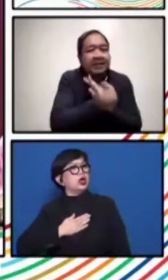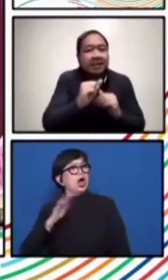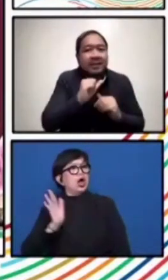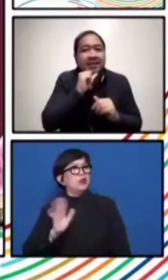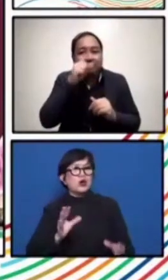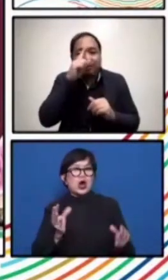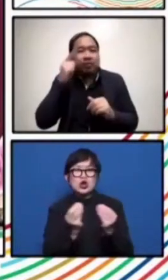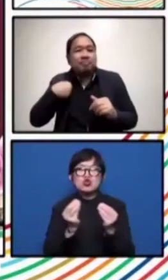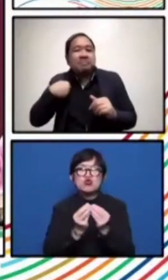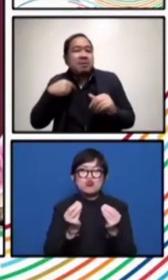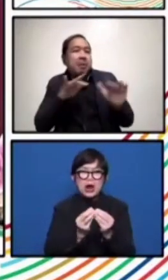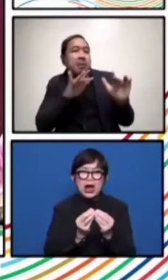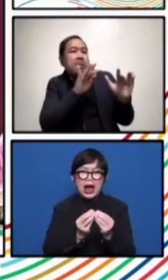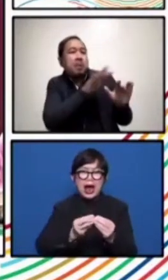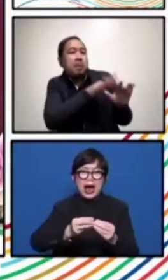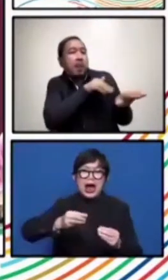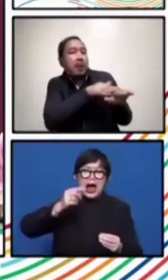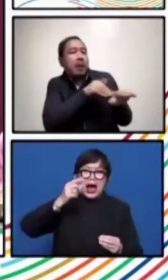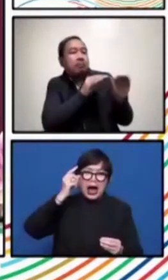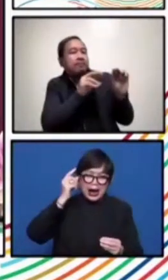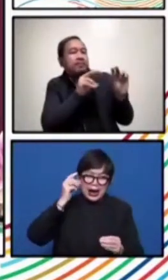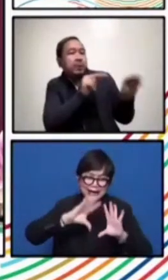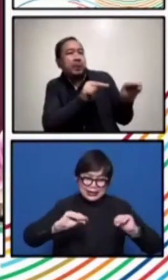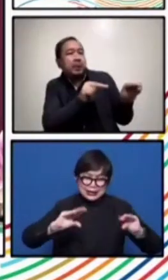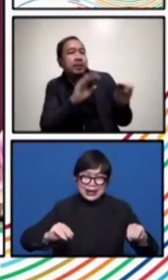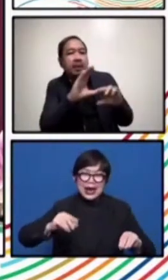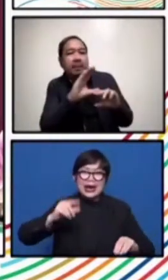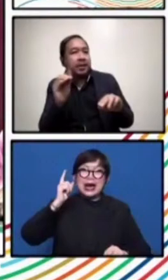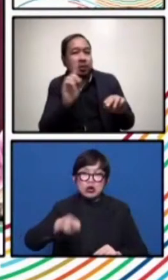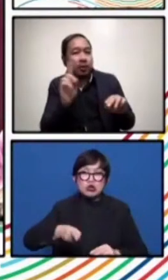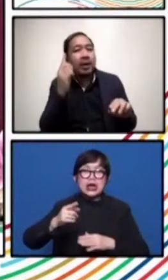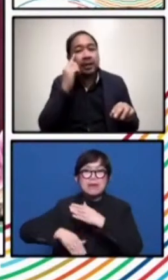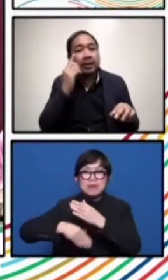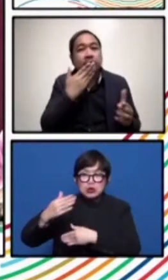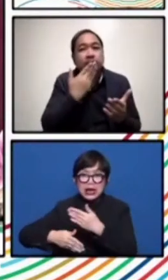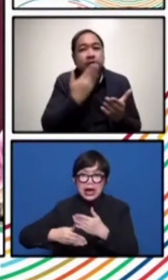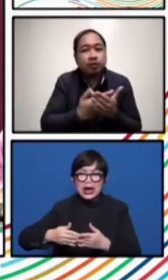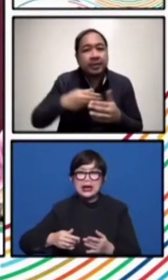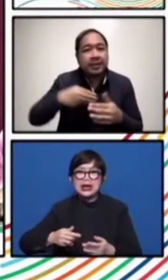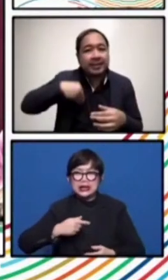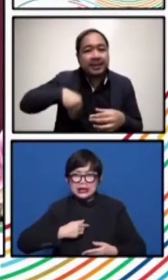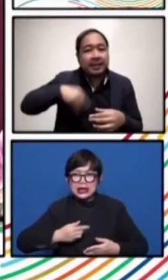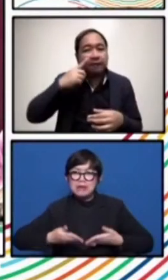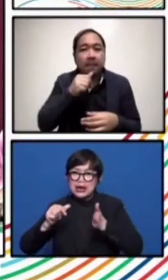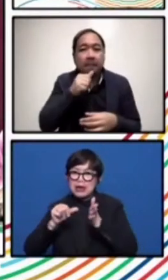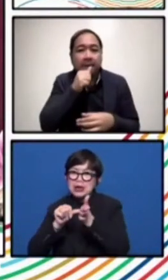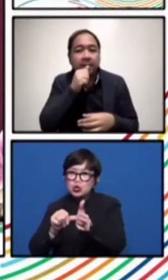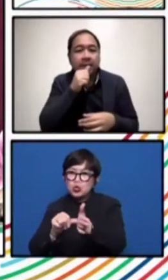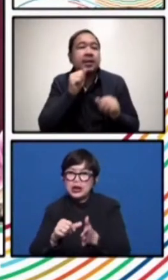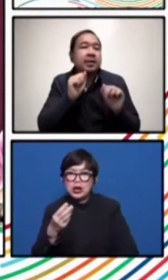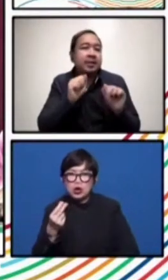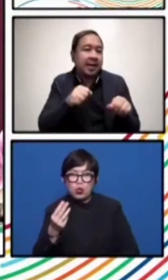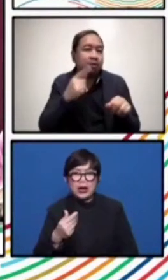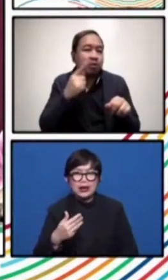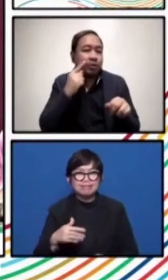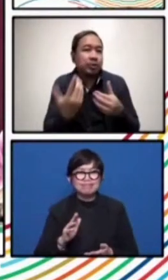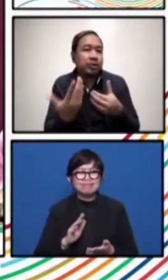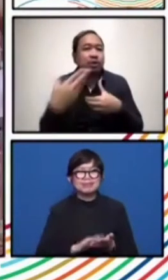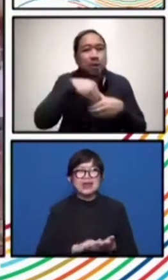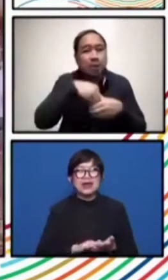of financial assistance which I'm sure the insects which are good incentives for the private sector to also be on board thank